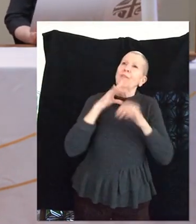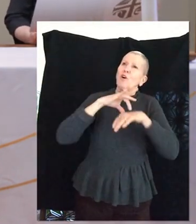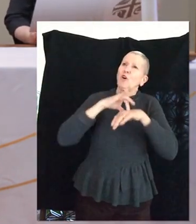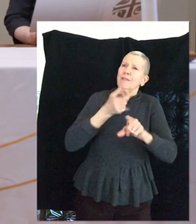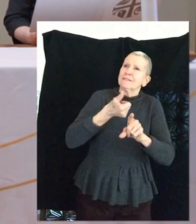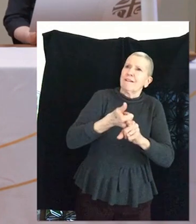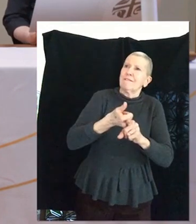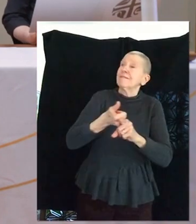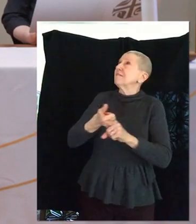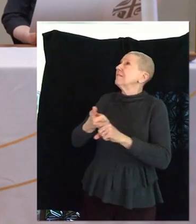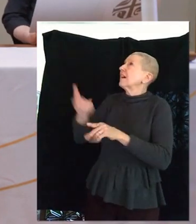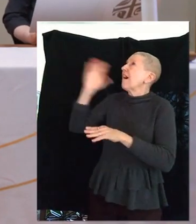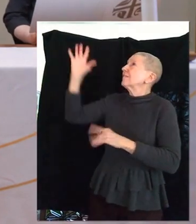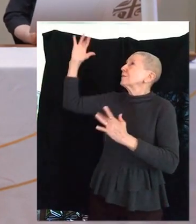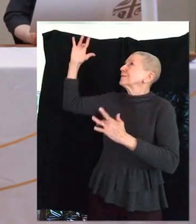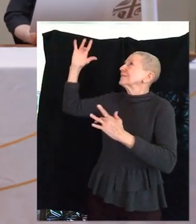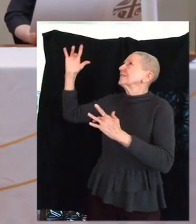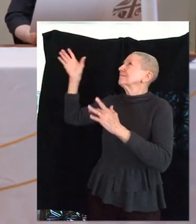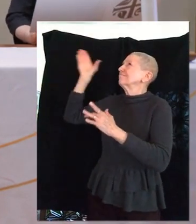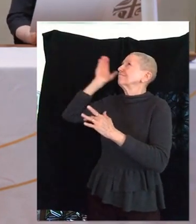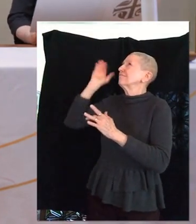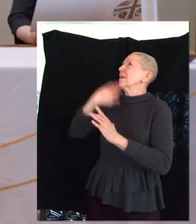of mercy, hear our prayer.